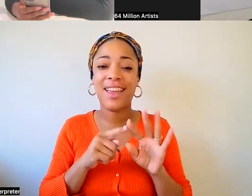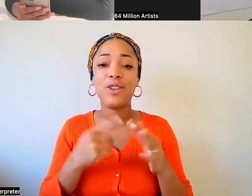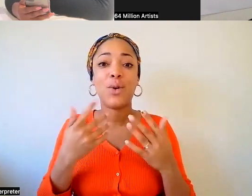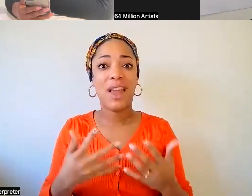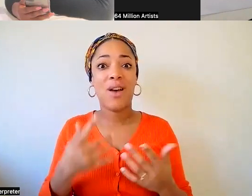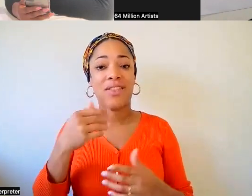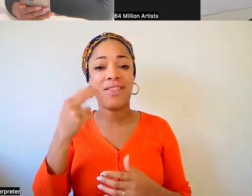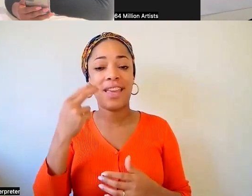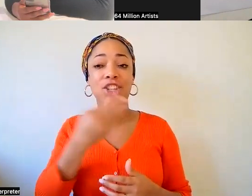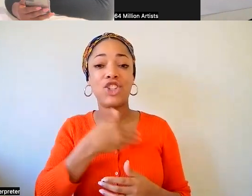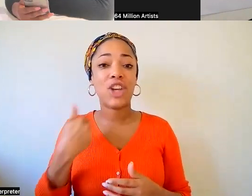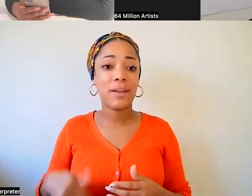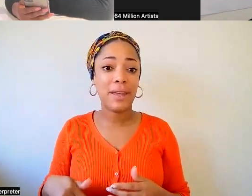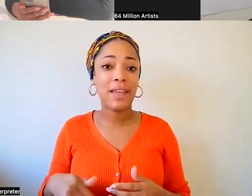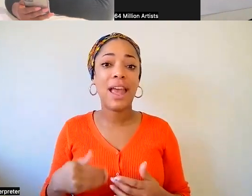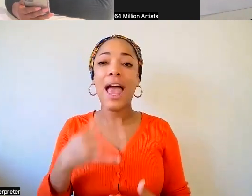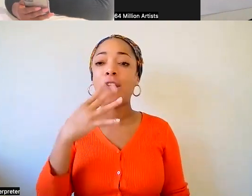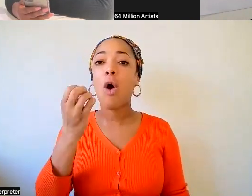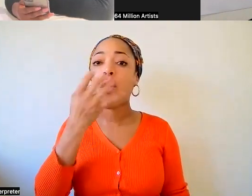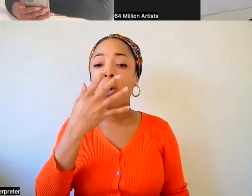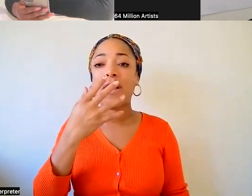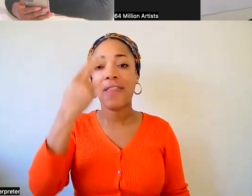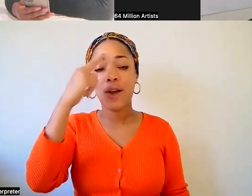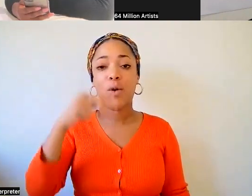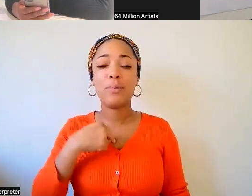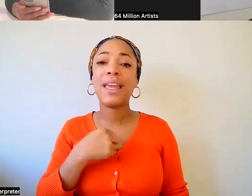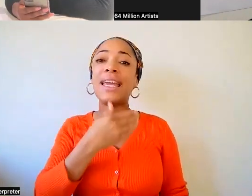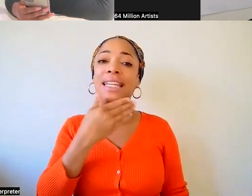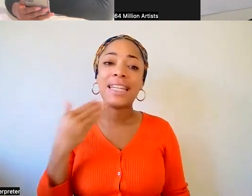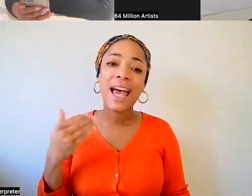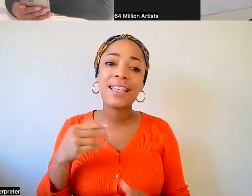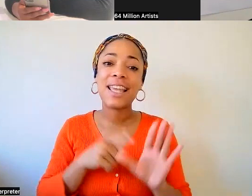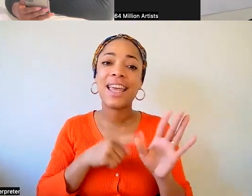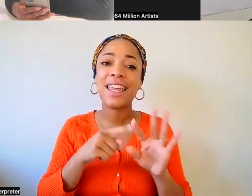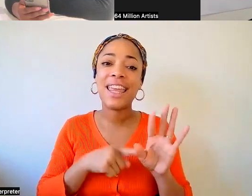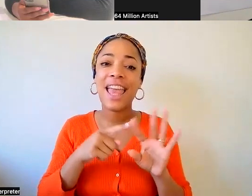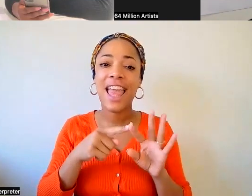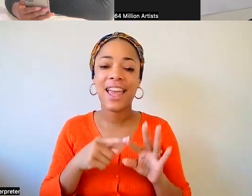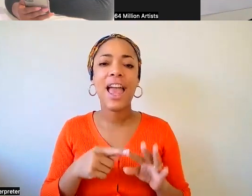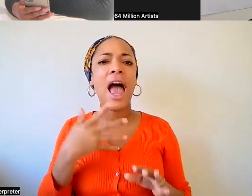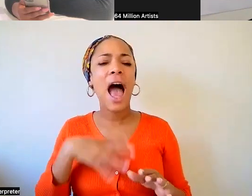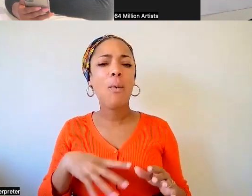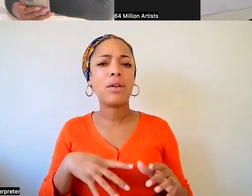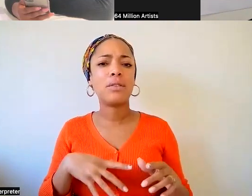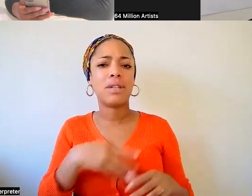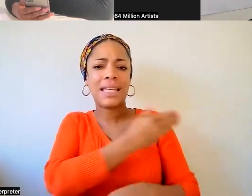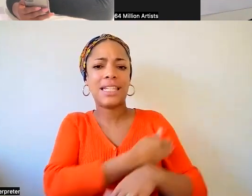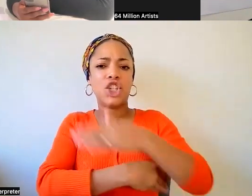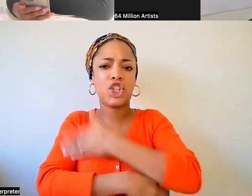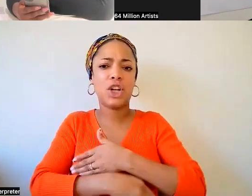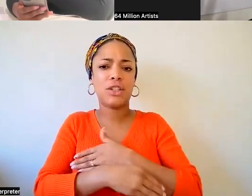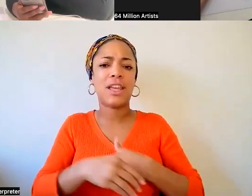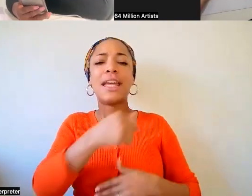there you go, in China and Hong Kong, as Nice Yeah Yeah. I'm on a t-shirt. Nice Yeah Yeah, and on the back, Mean